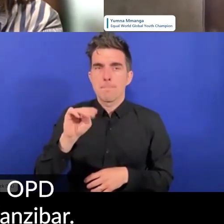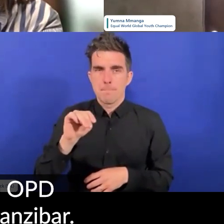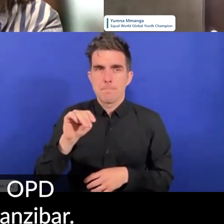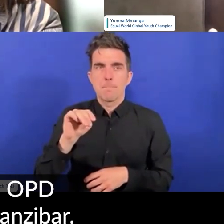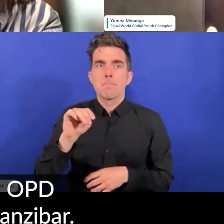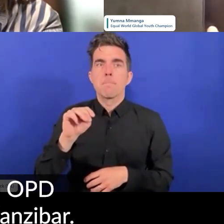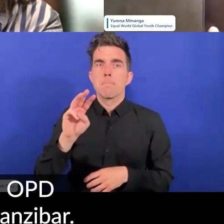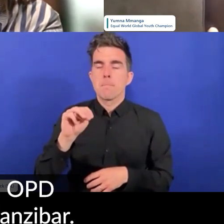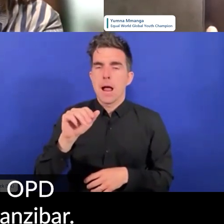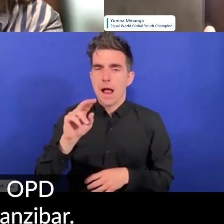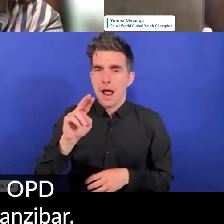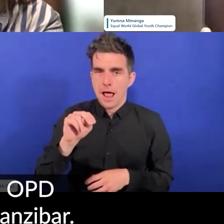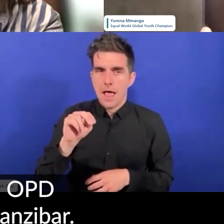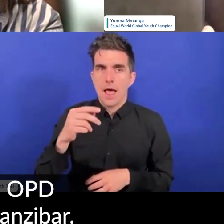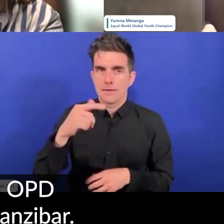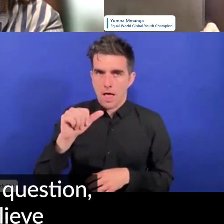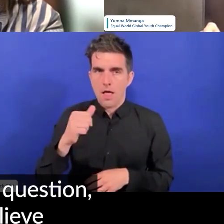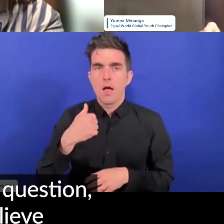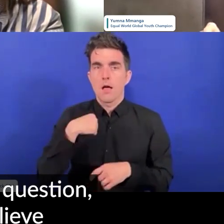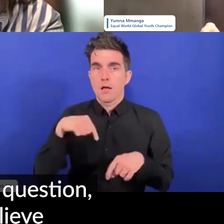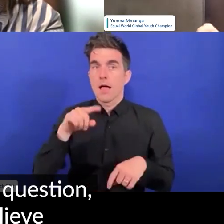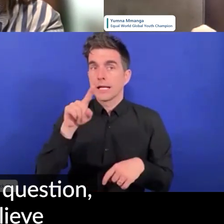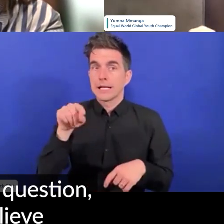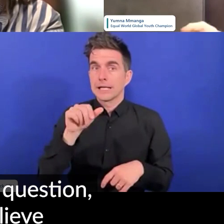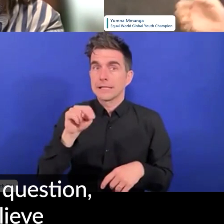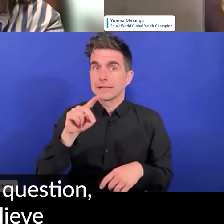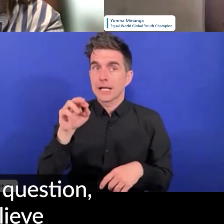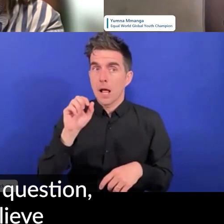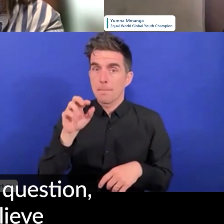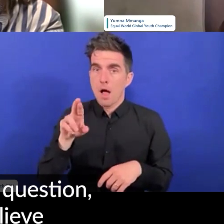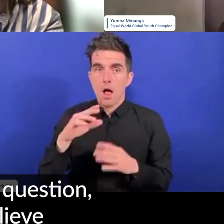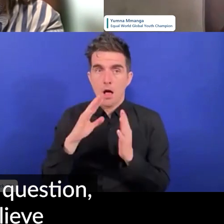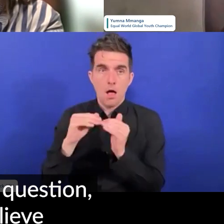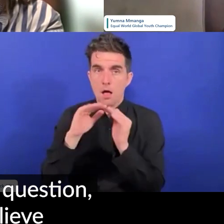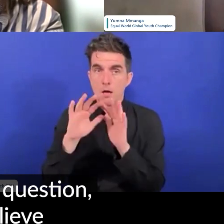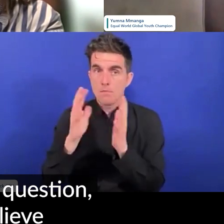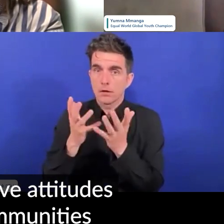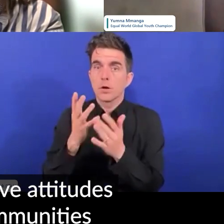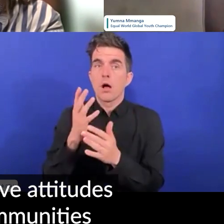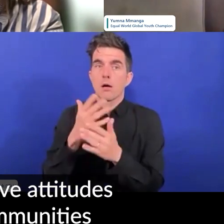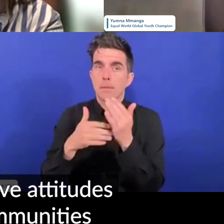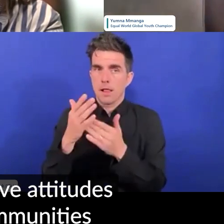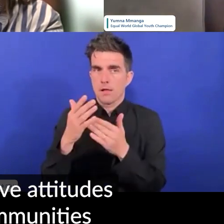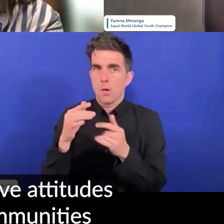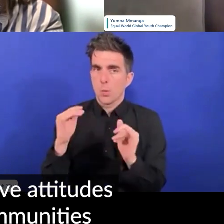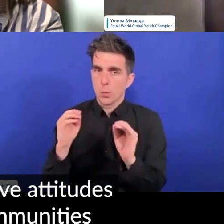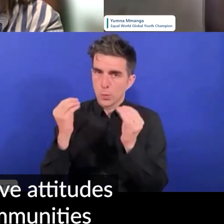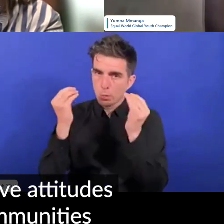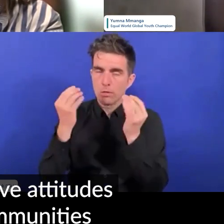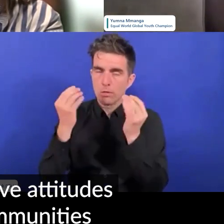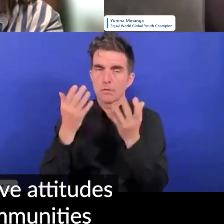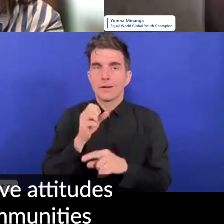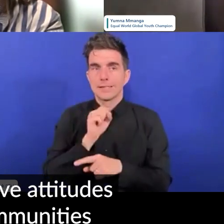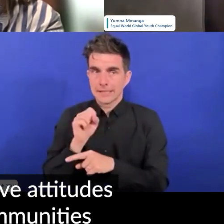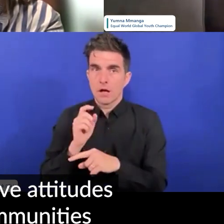OPD leader here in Zanzibar. And back to your question, I strongly believe that building